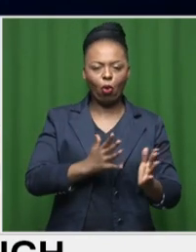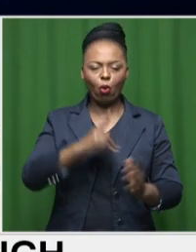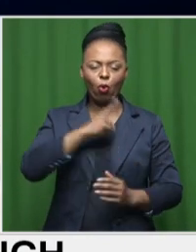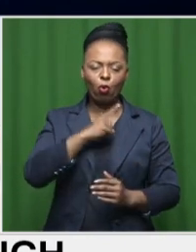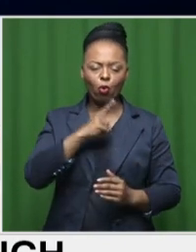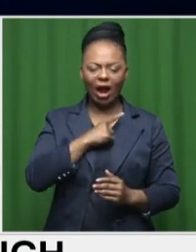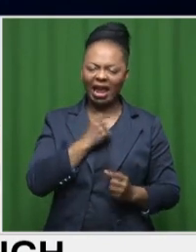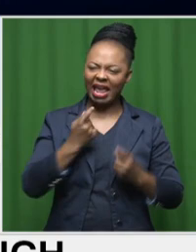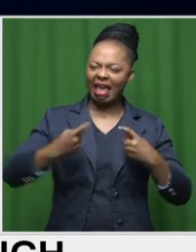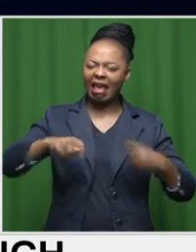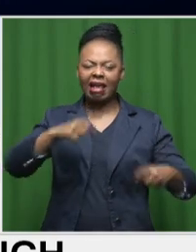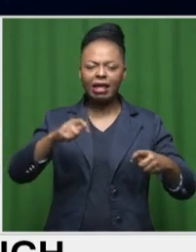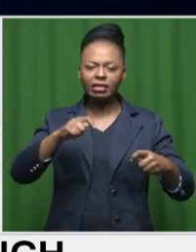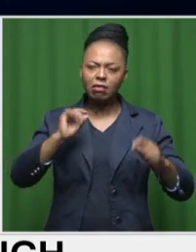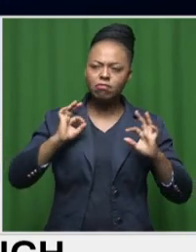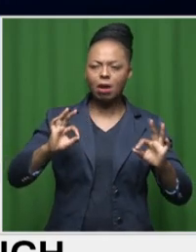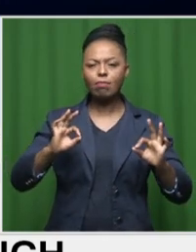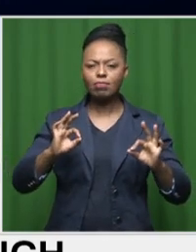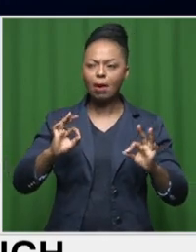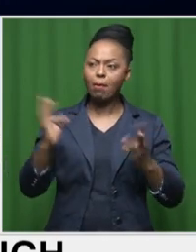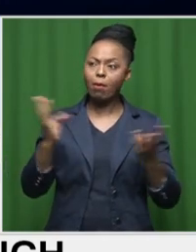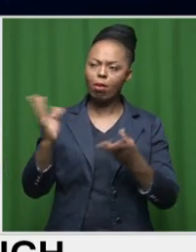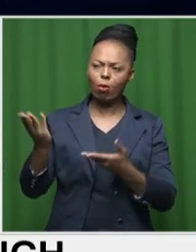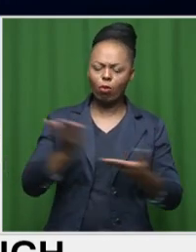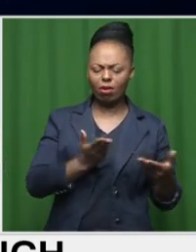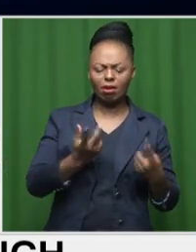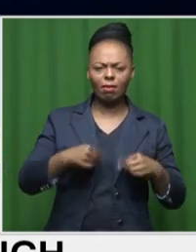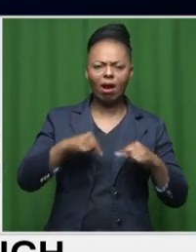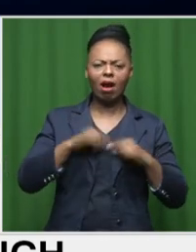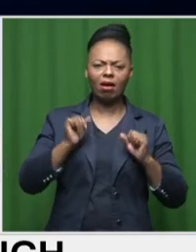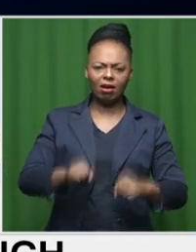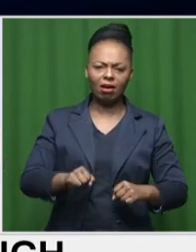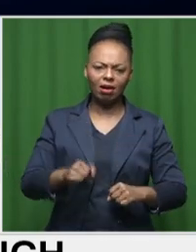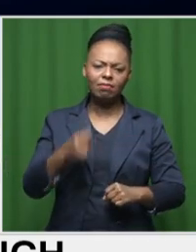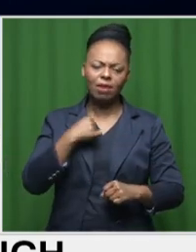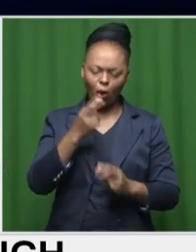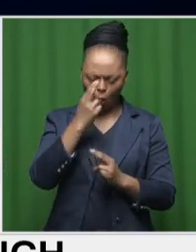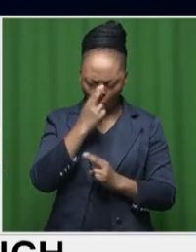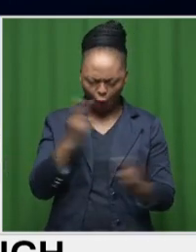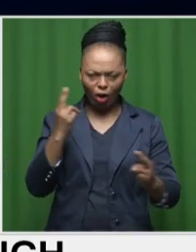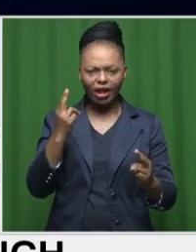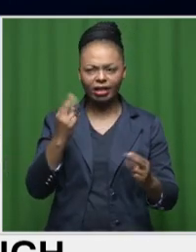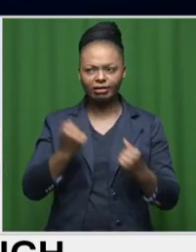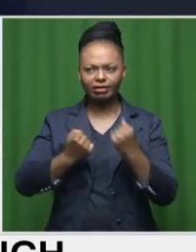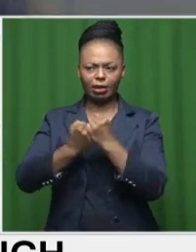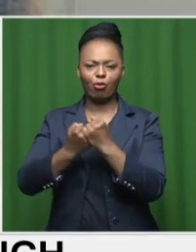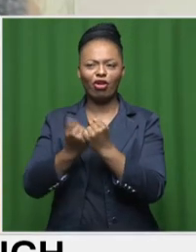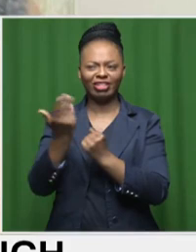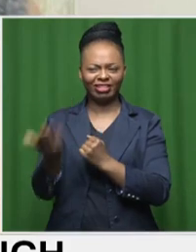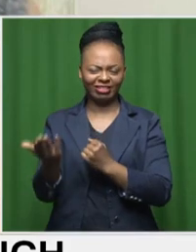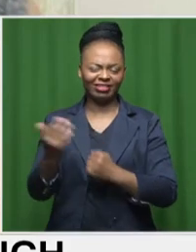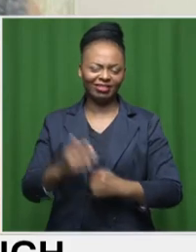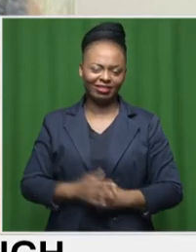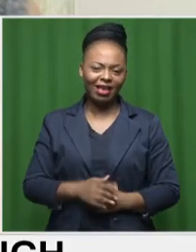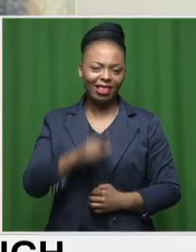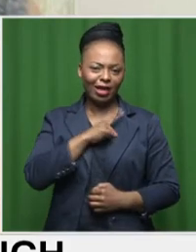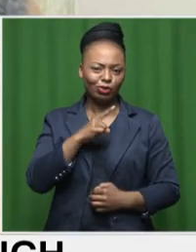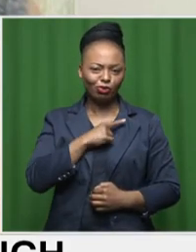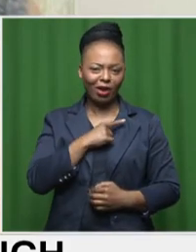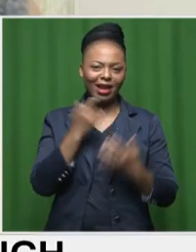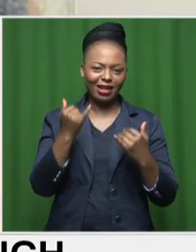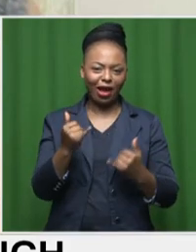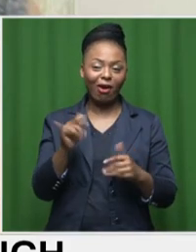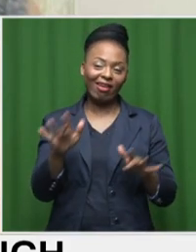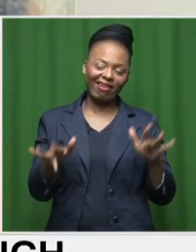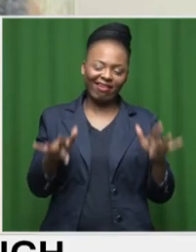good energy, and everyone was so welcoming, and it was our honor to support them. Sure. And this is why Miss World is so